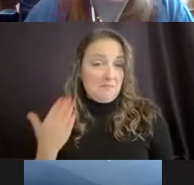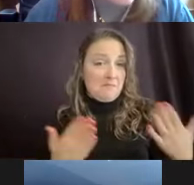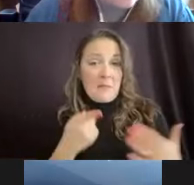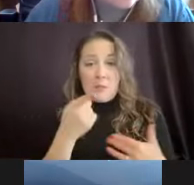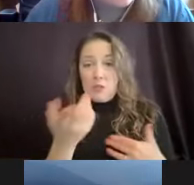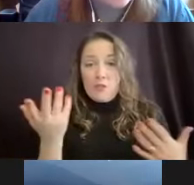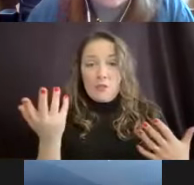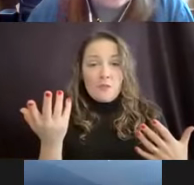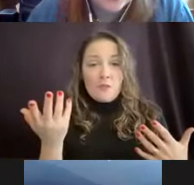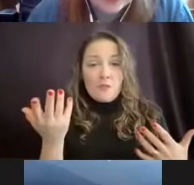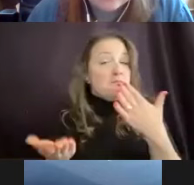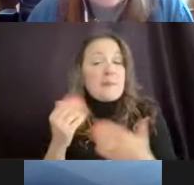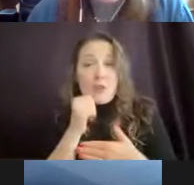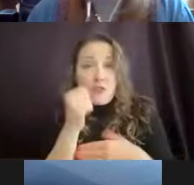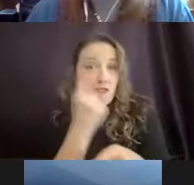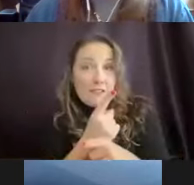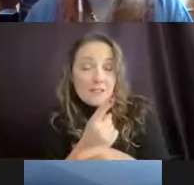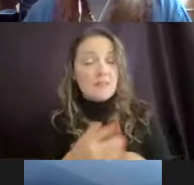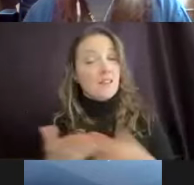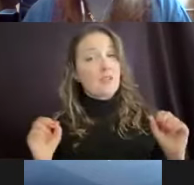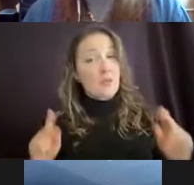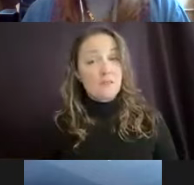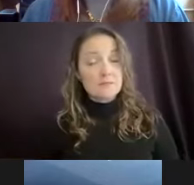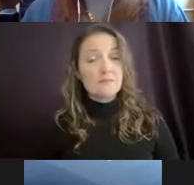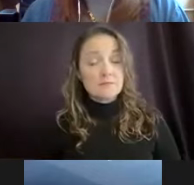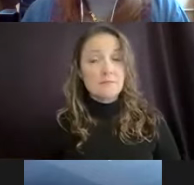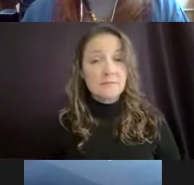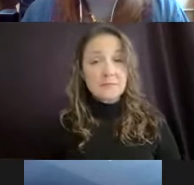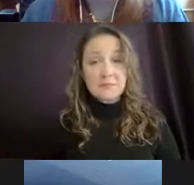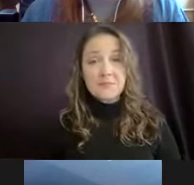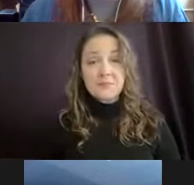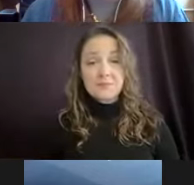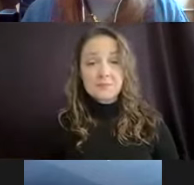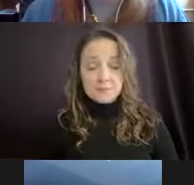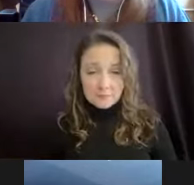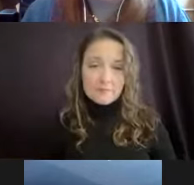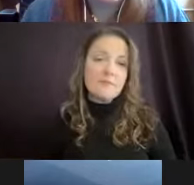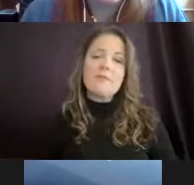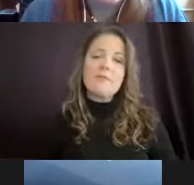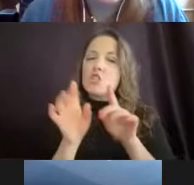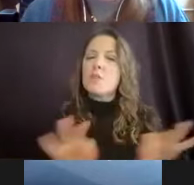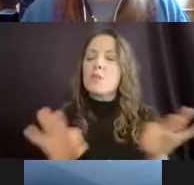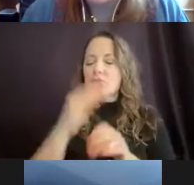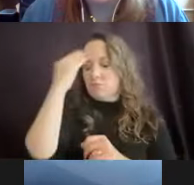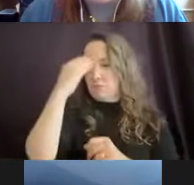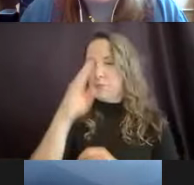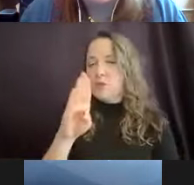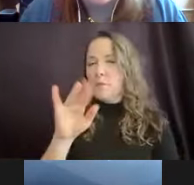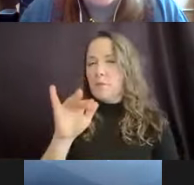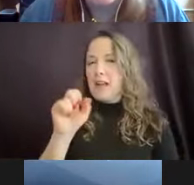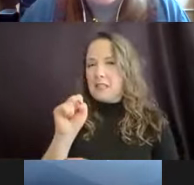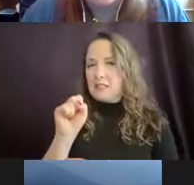be correct, and that's okay. Um, it's also important to be aware of your biases. If you're going to have